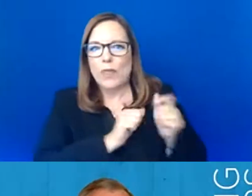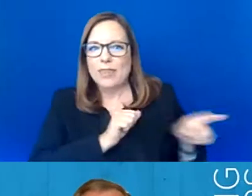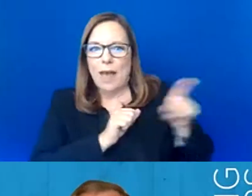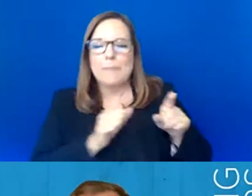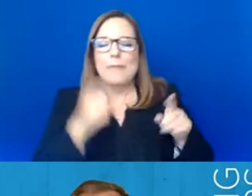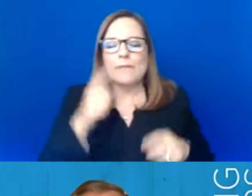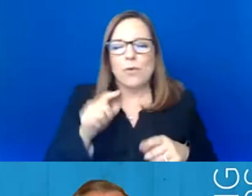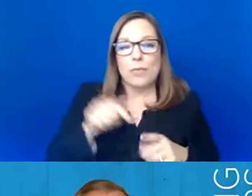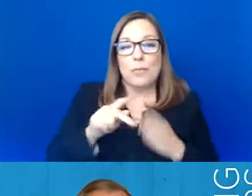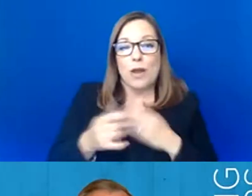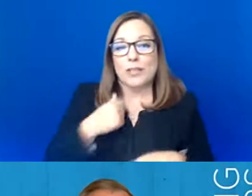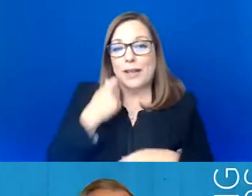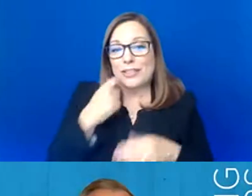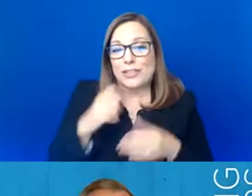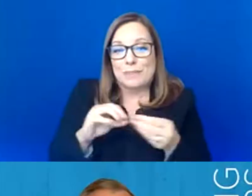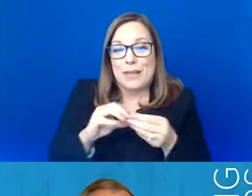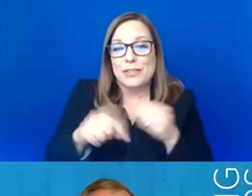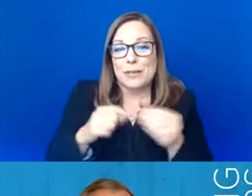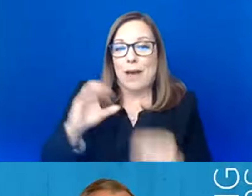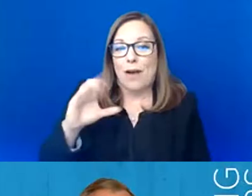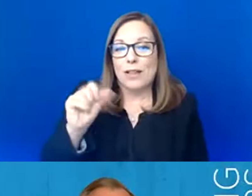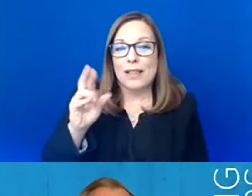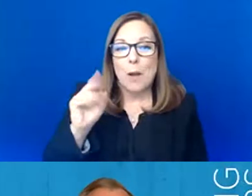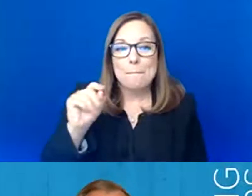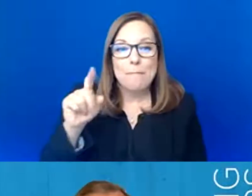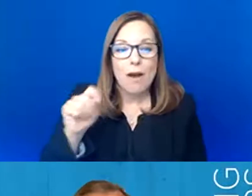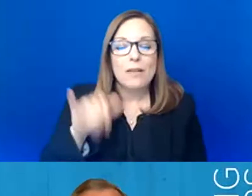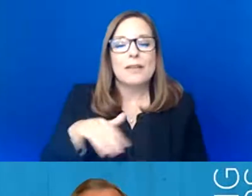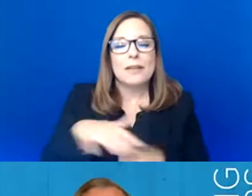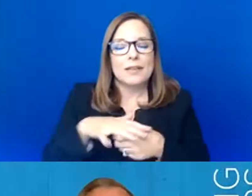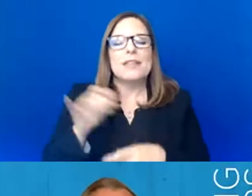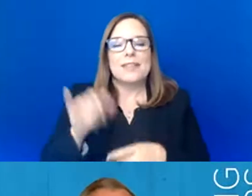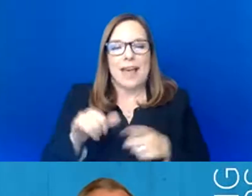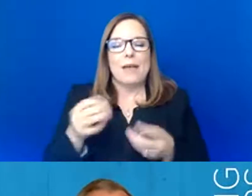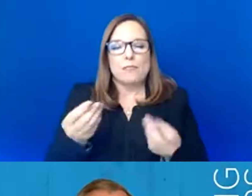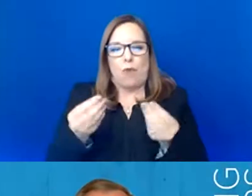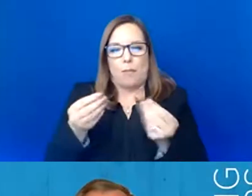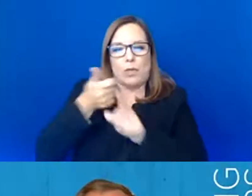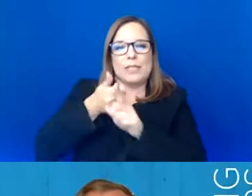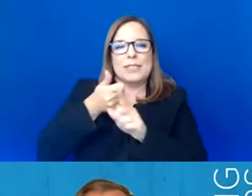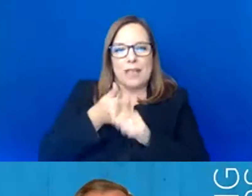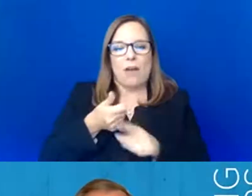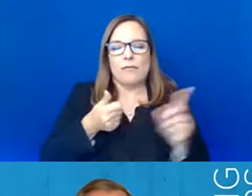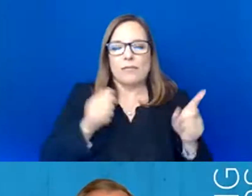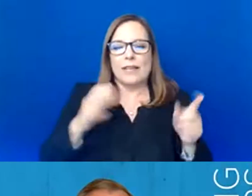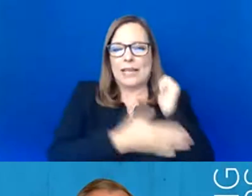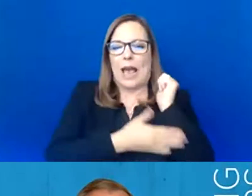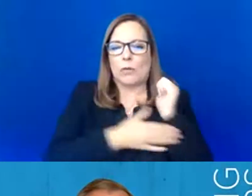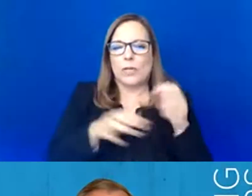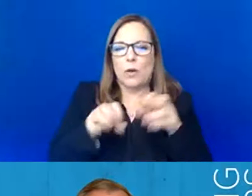Claremont area that I mentioned. That's a county property that we're building housing